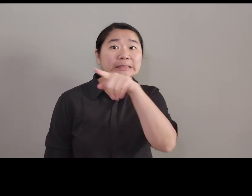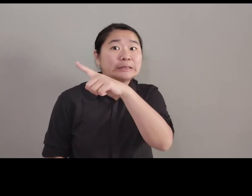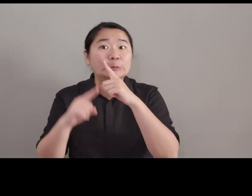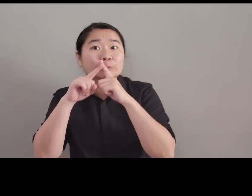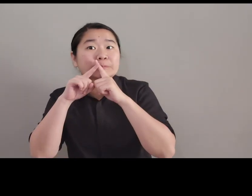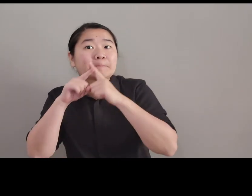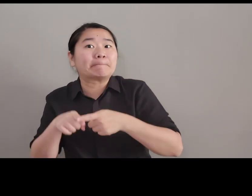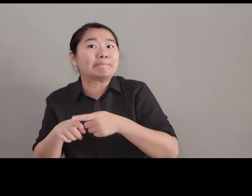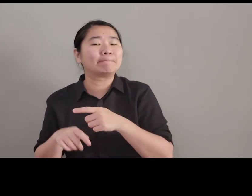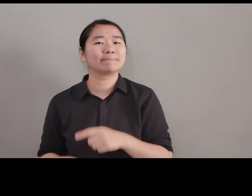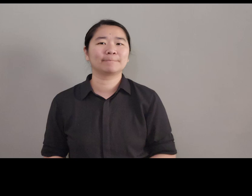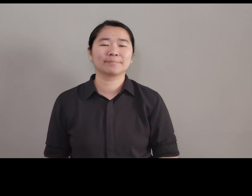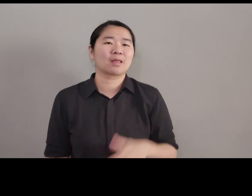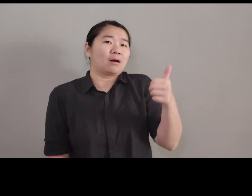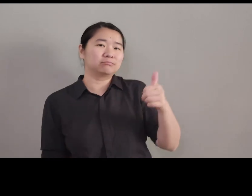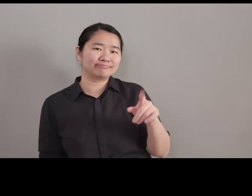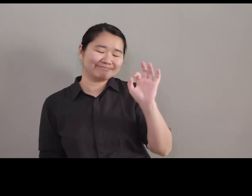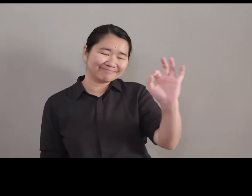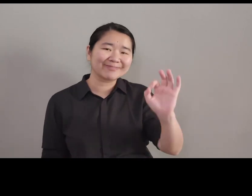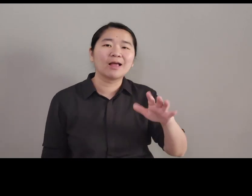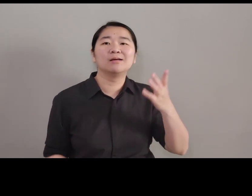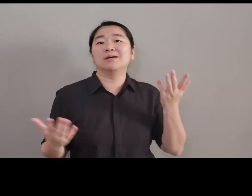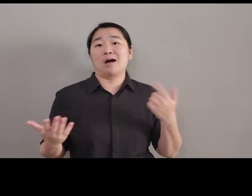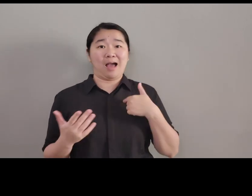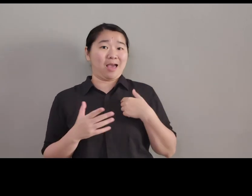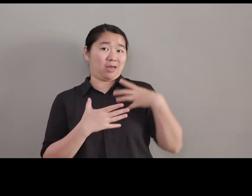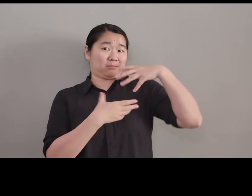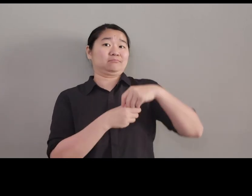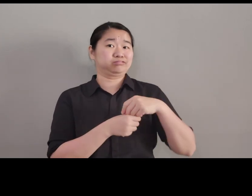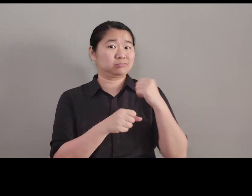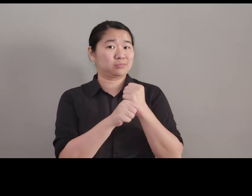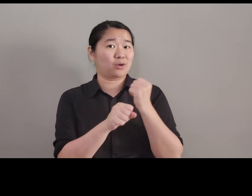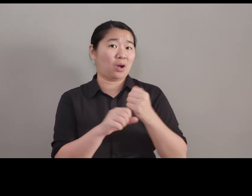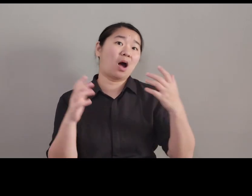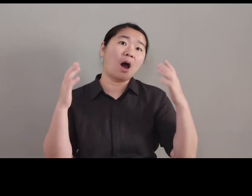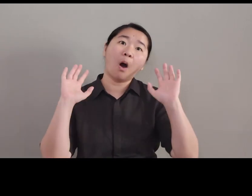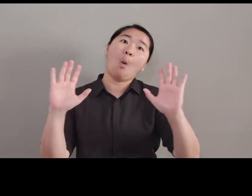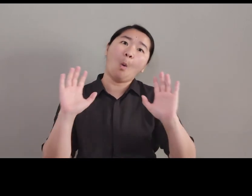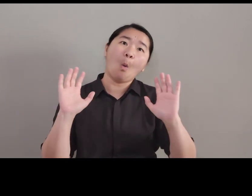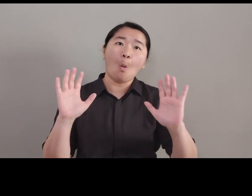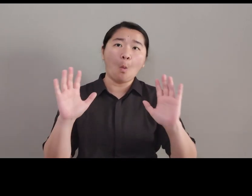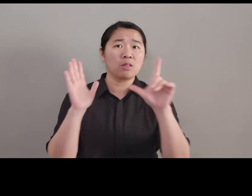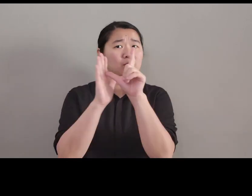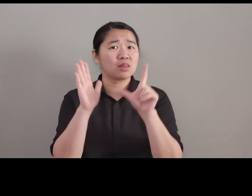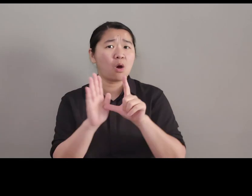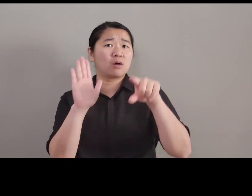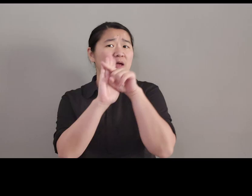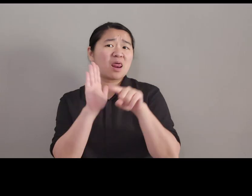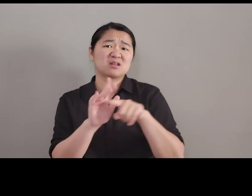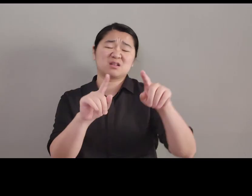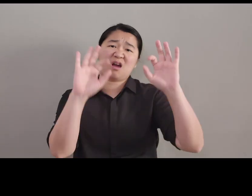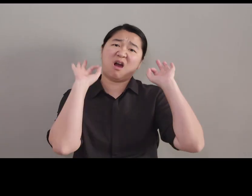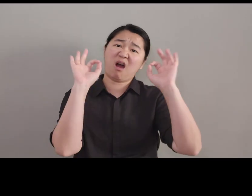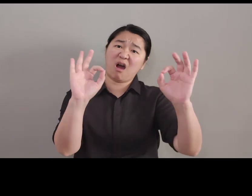As a government employee, I think laws and policies are fantastic. No, I think they are. I mean, they are in a way. Like